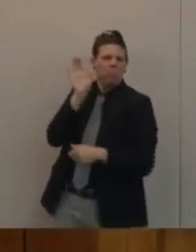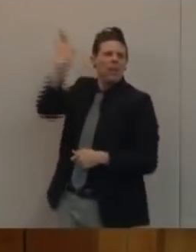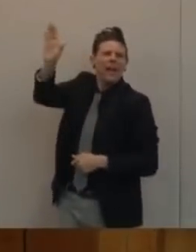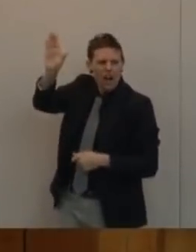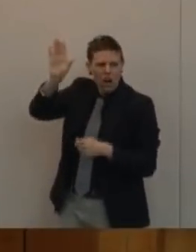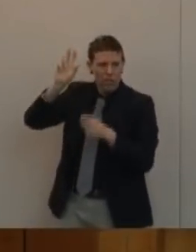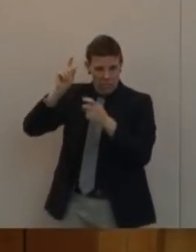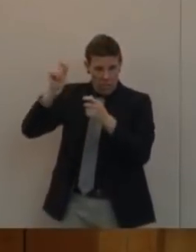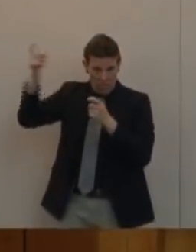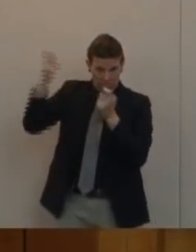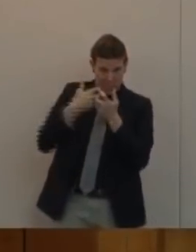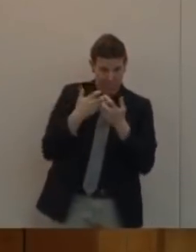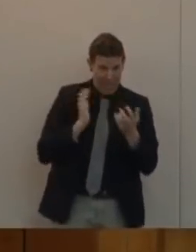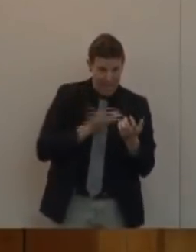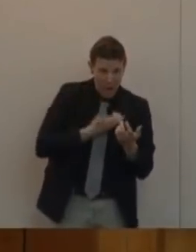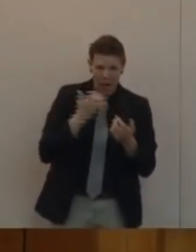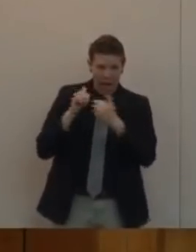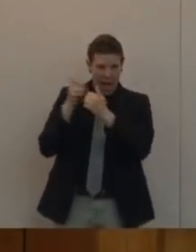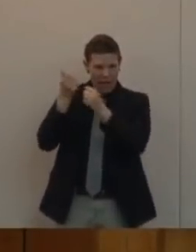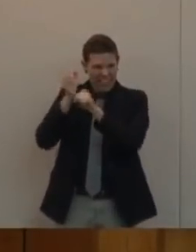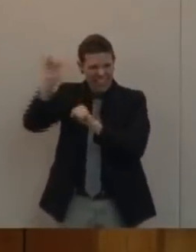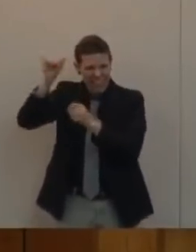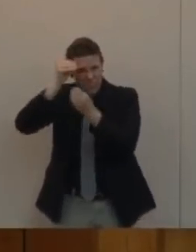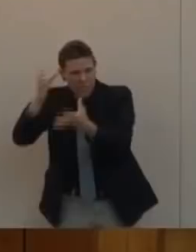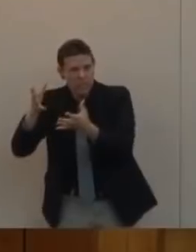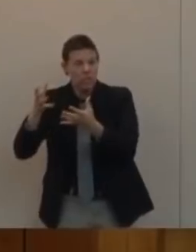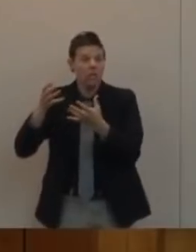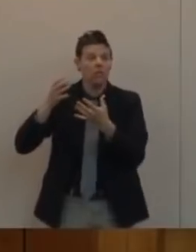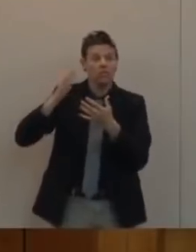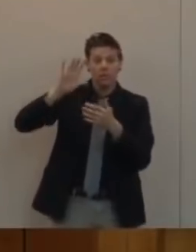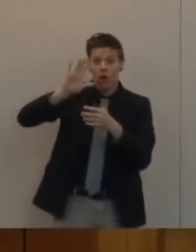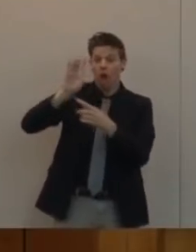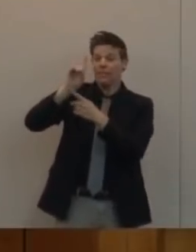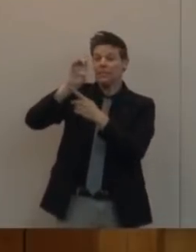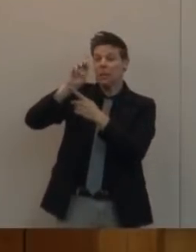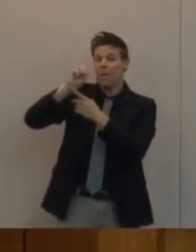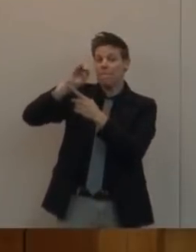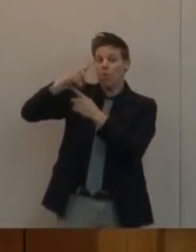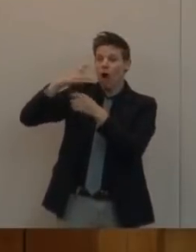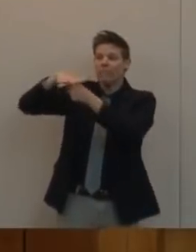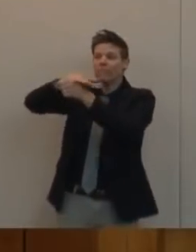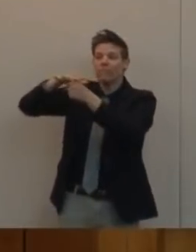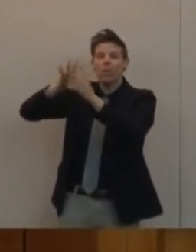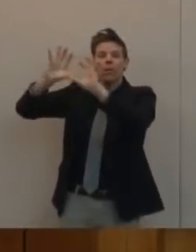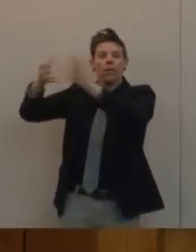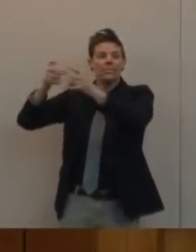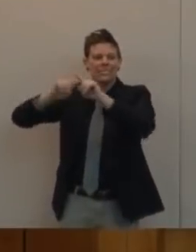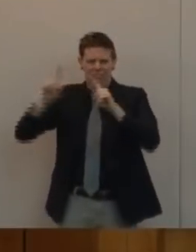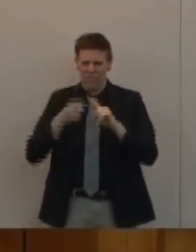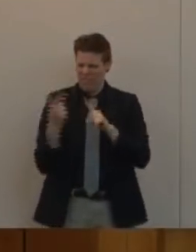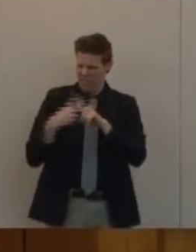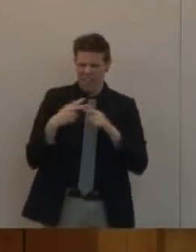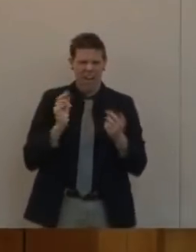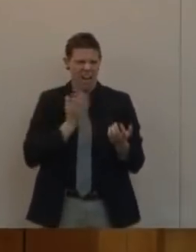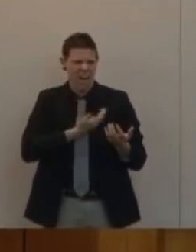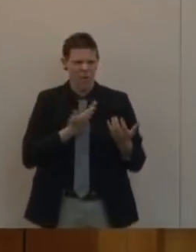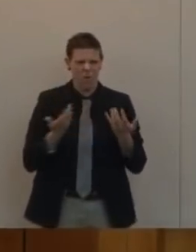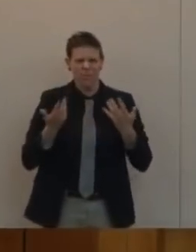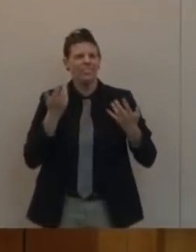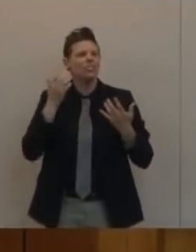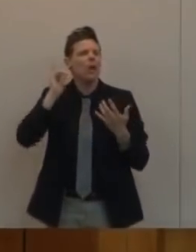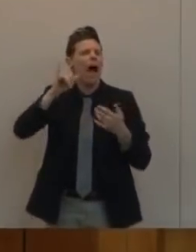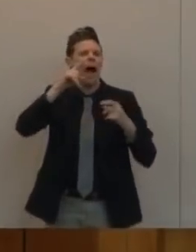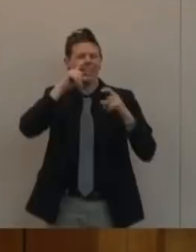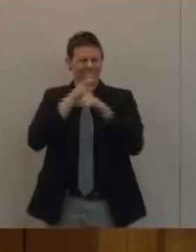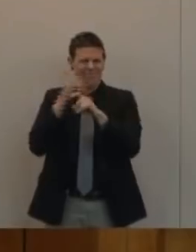just taken the normal demographics of a Texas population and applied it to us or not. But we keep looking at